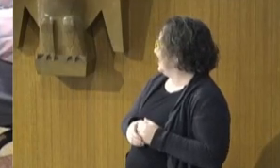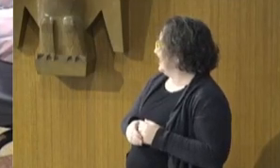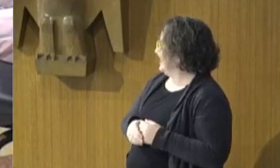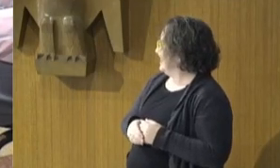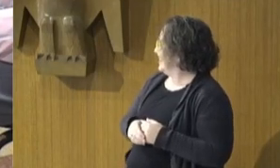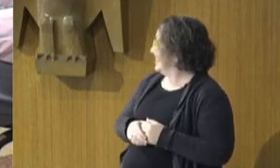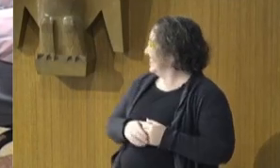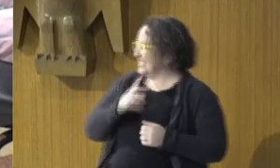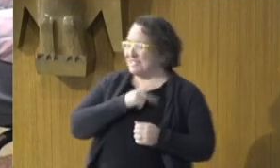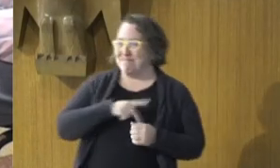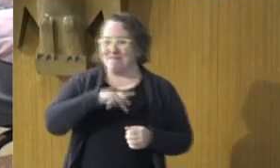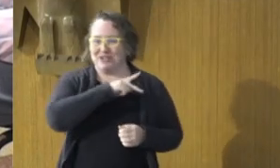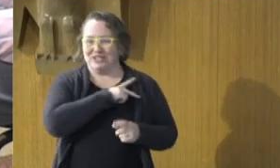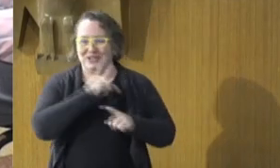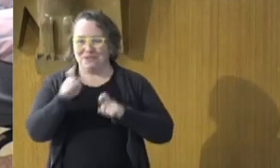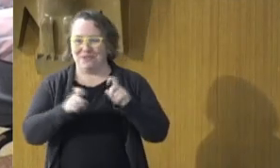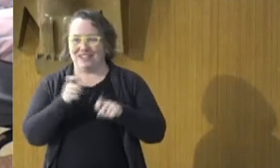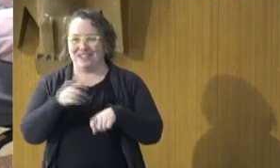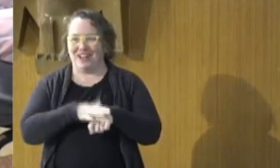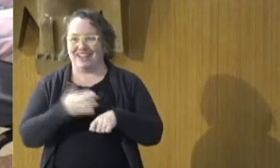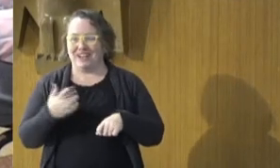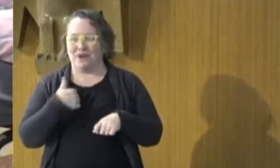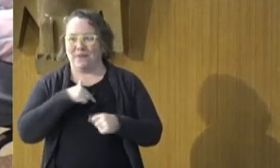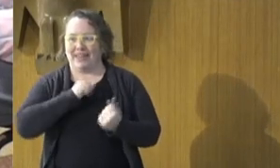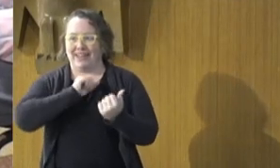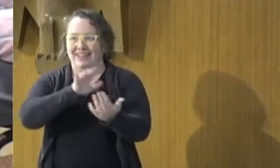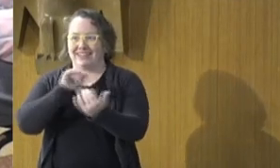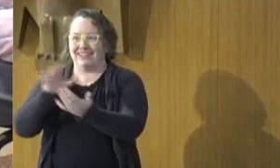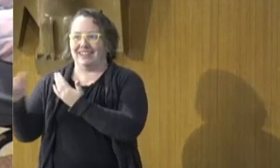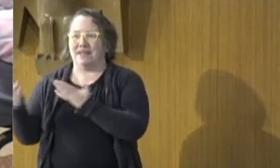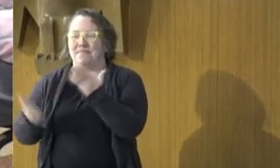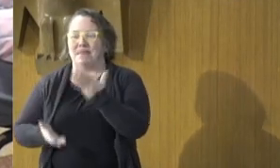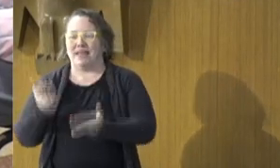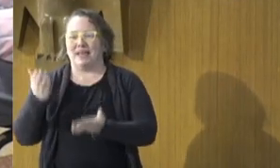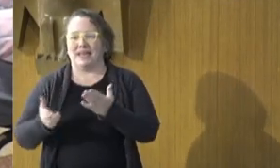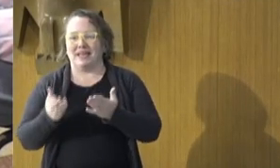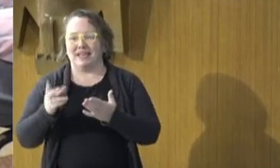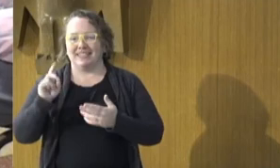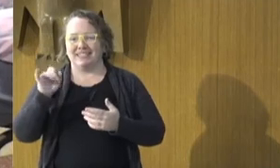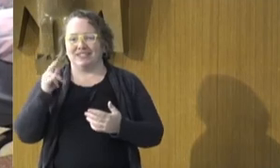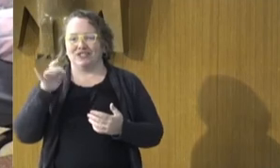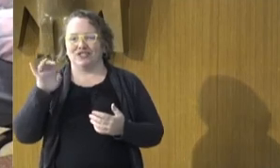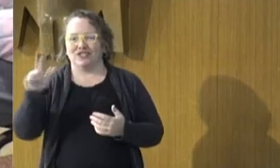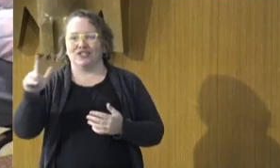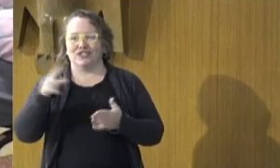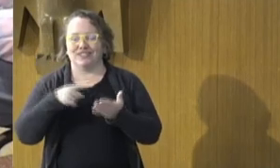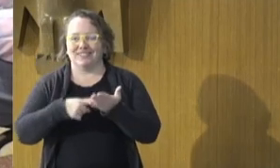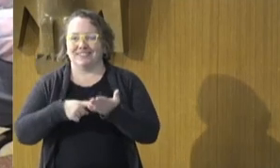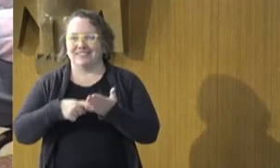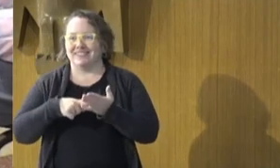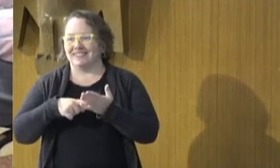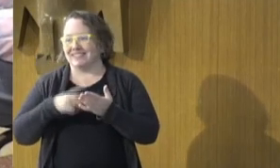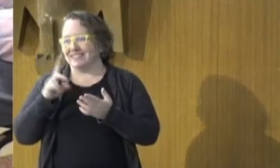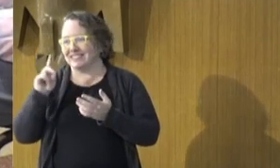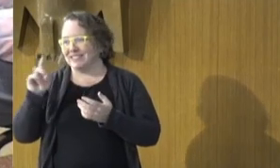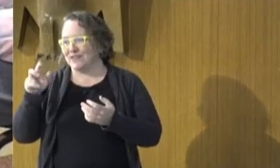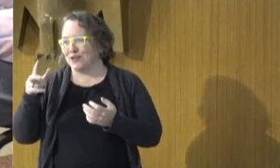There's some personal questions for you and I on here, but we could address that in a digital devotion. Sounds good. Okay.